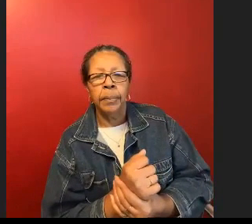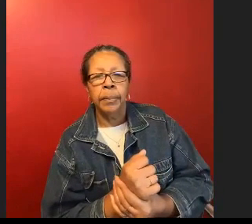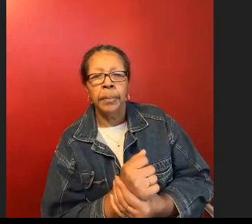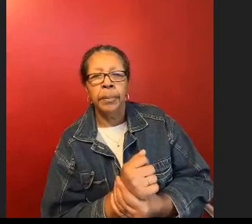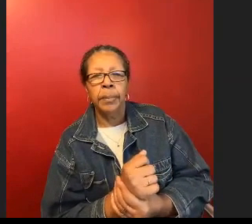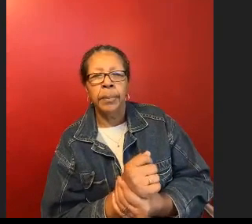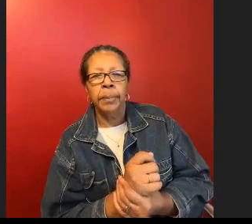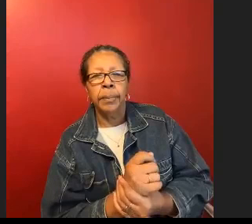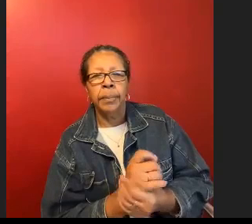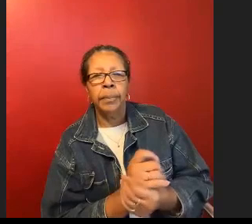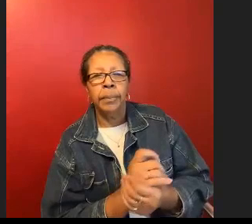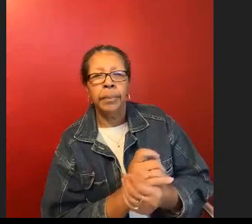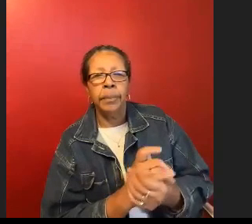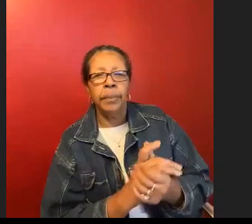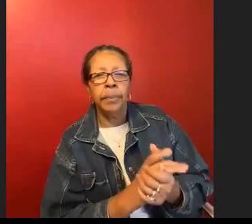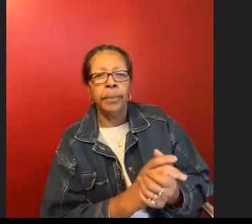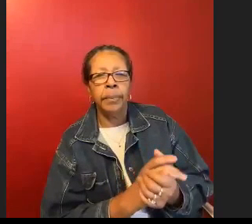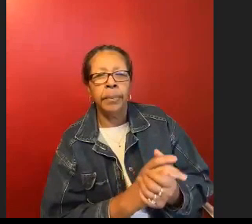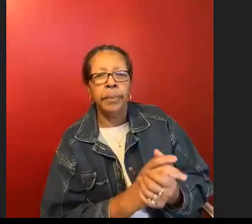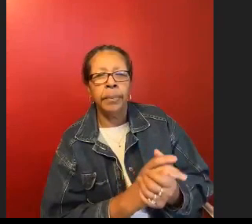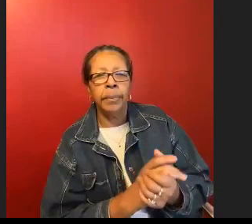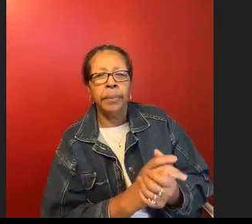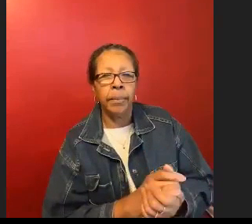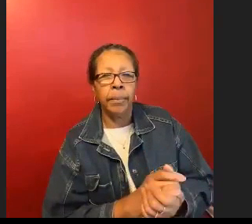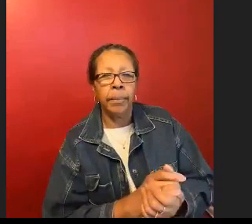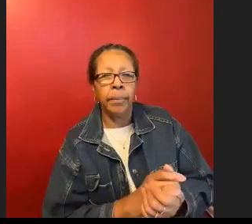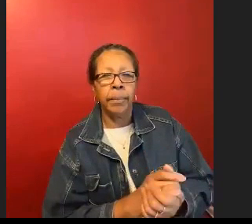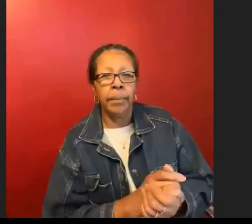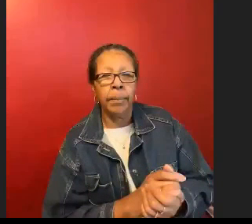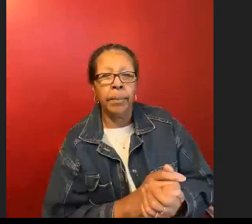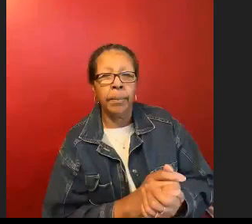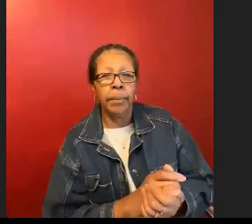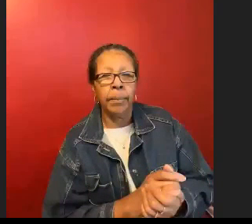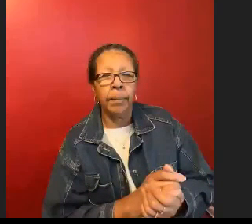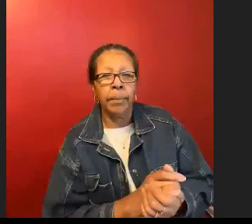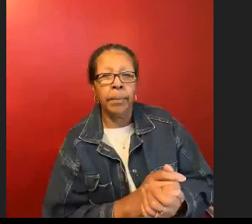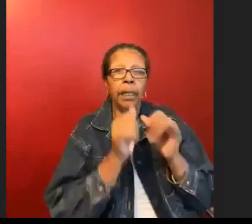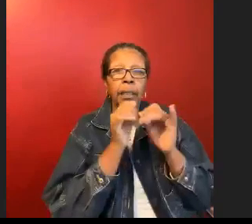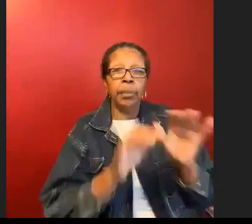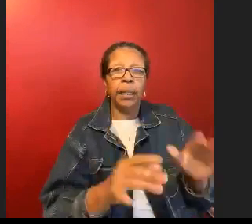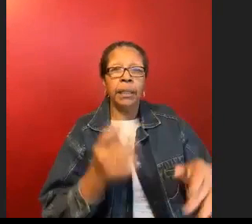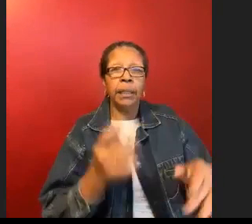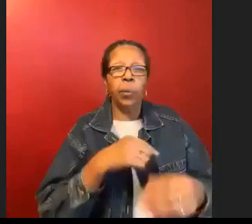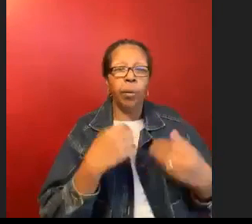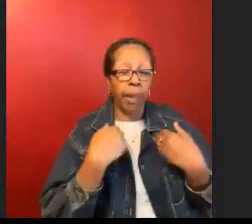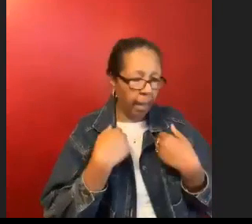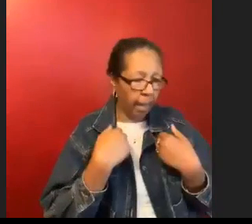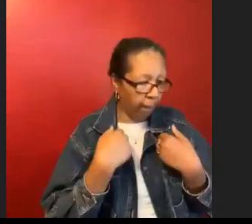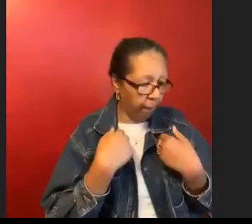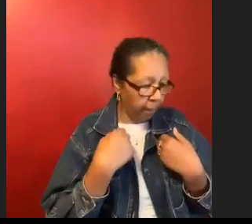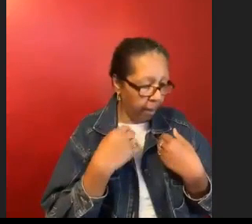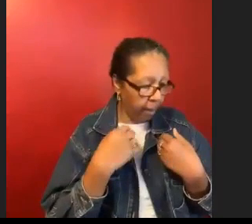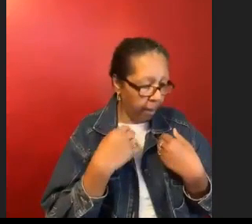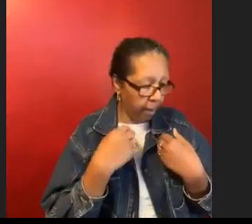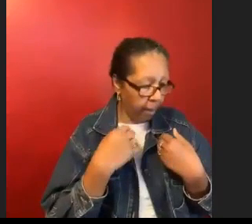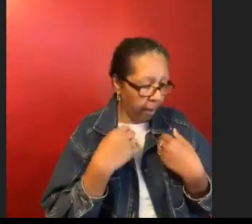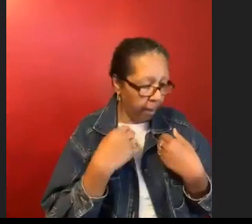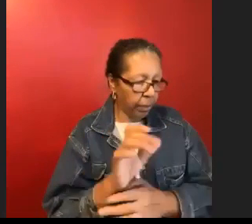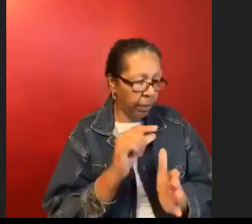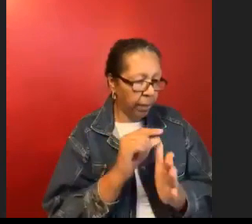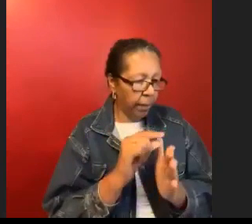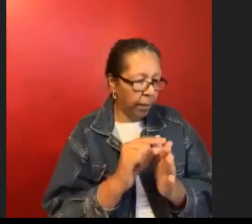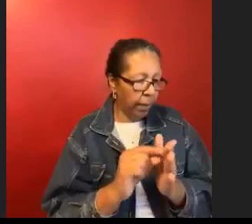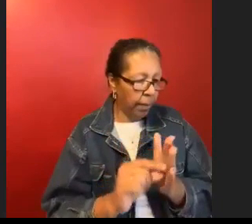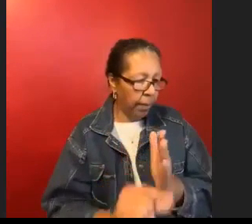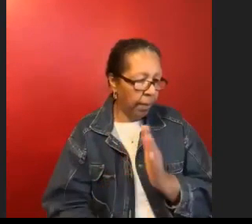And as the response to the benediction, we will have number 500, Spirit of God, descend